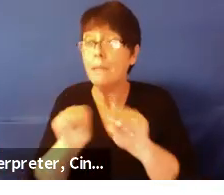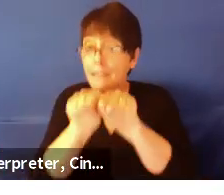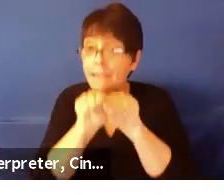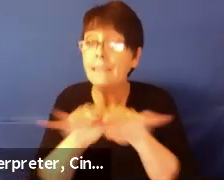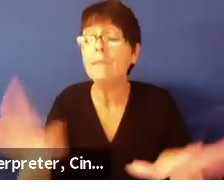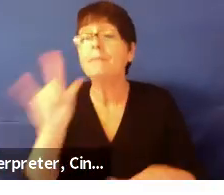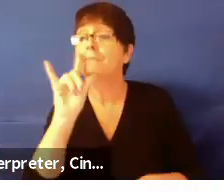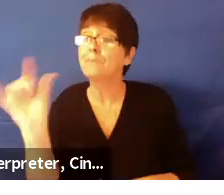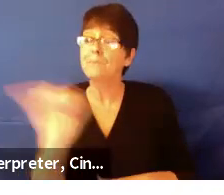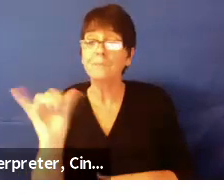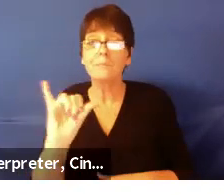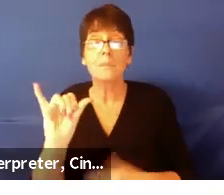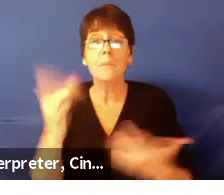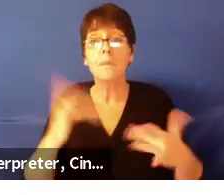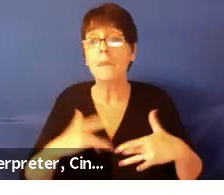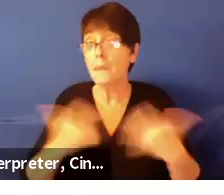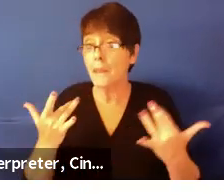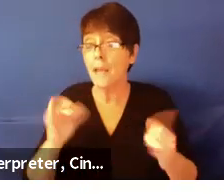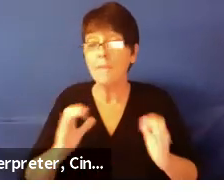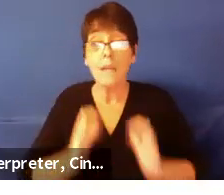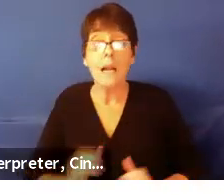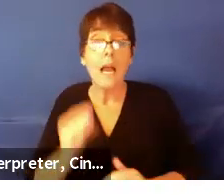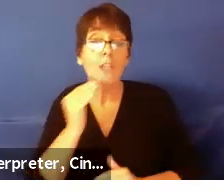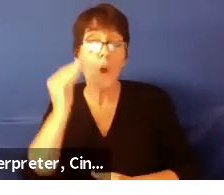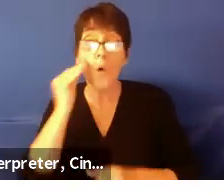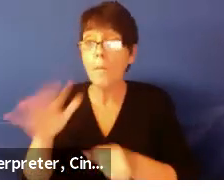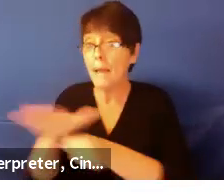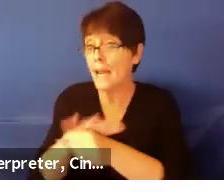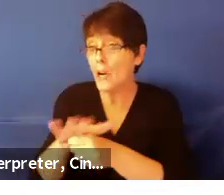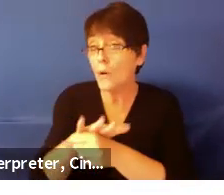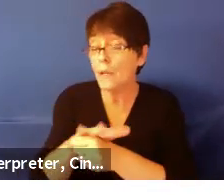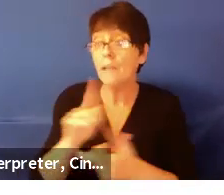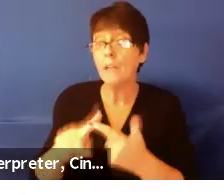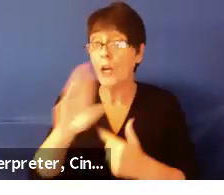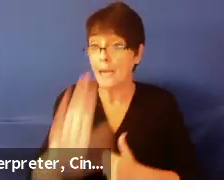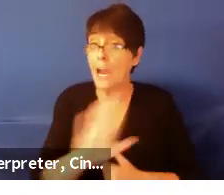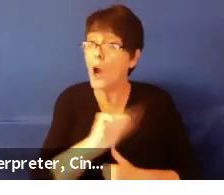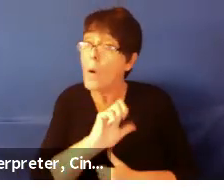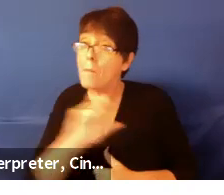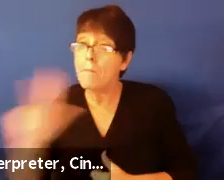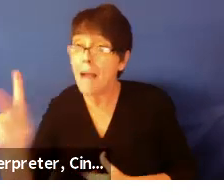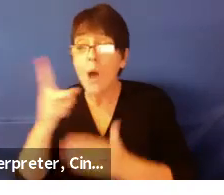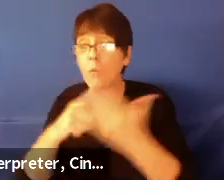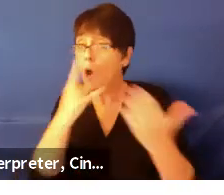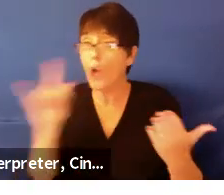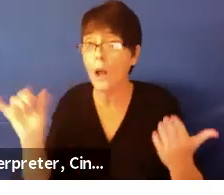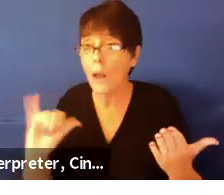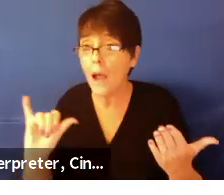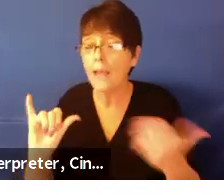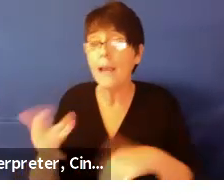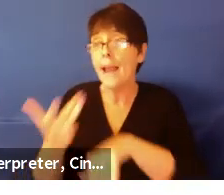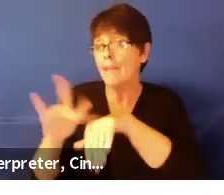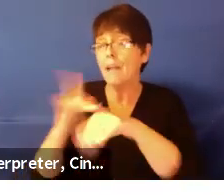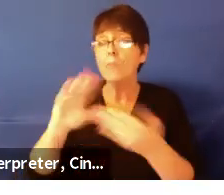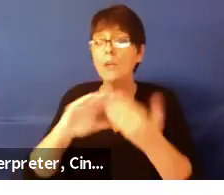such as the status of the client's home area, re-entry instructions, available community